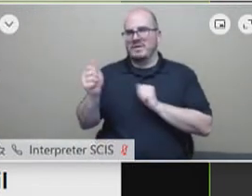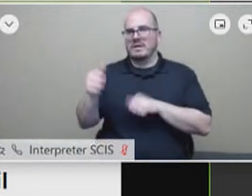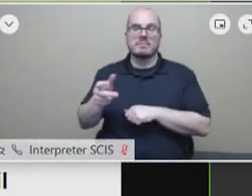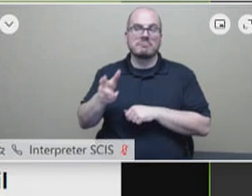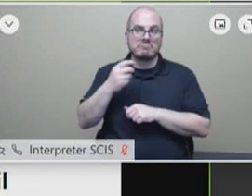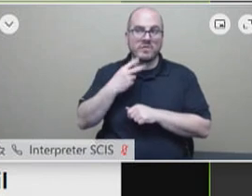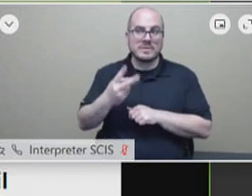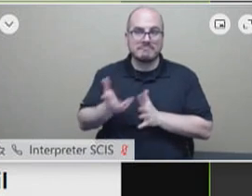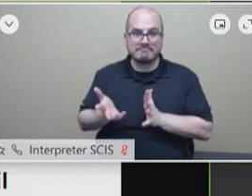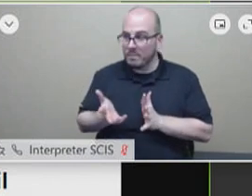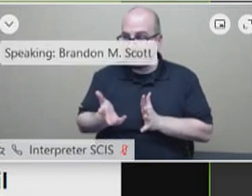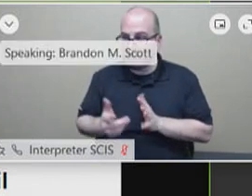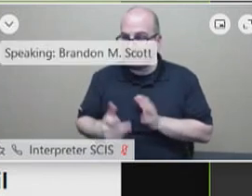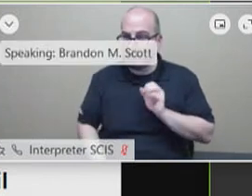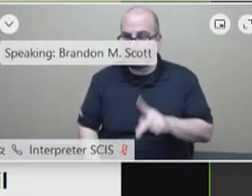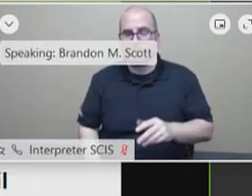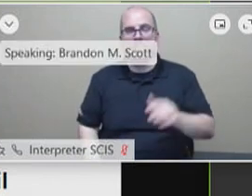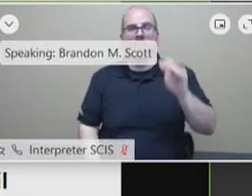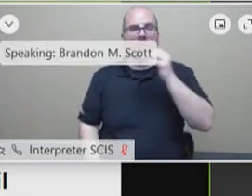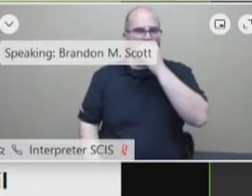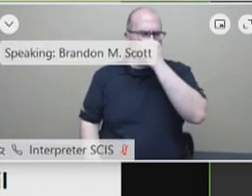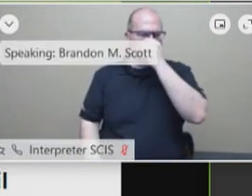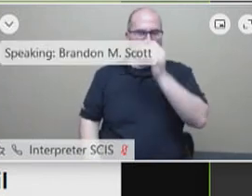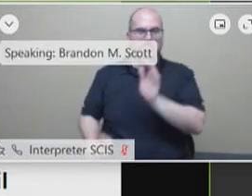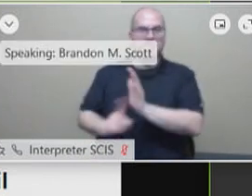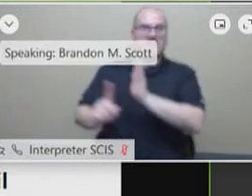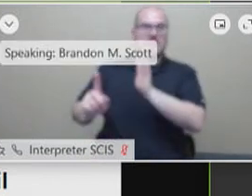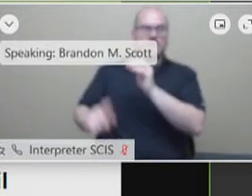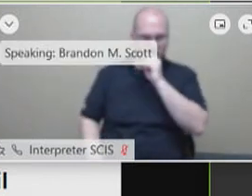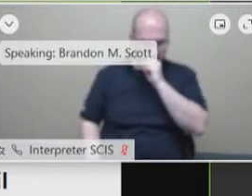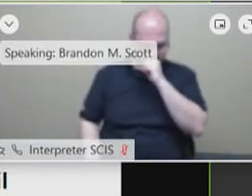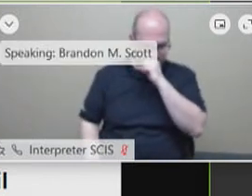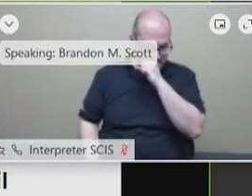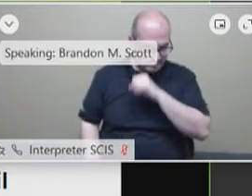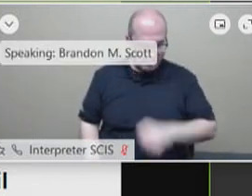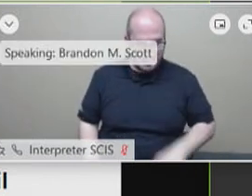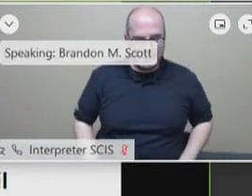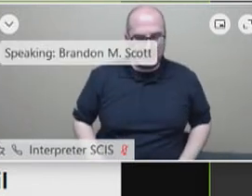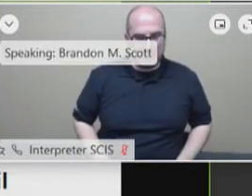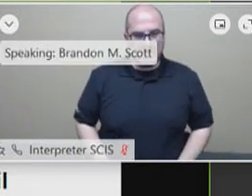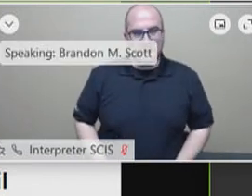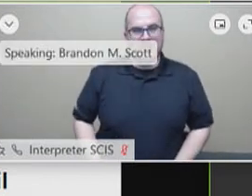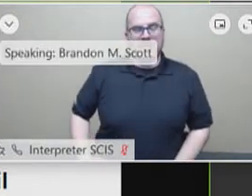All right. We are now going to...